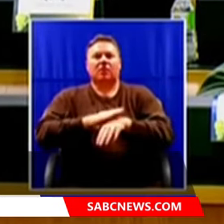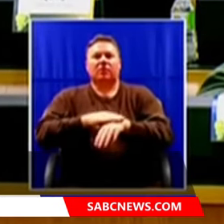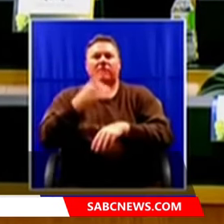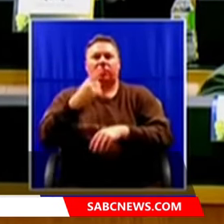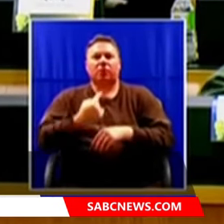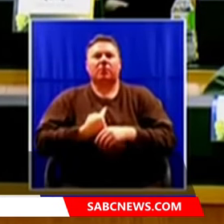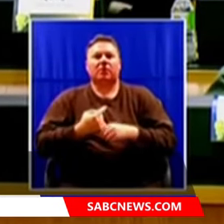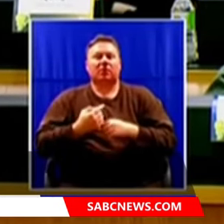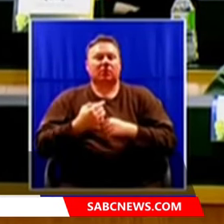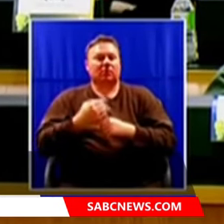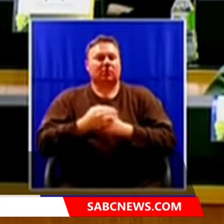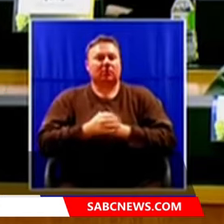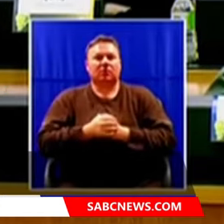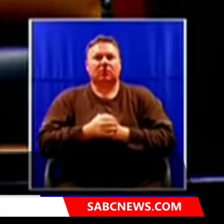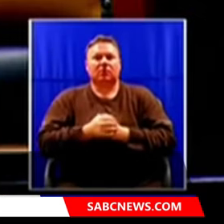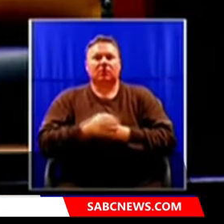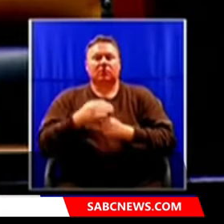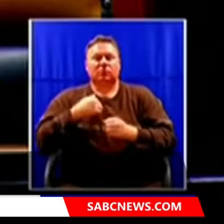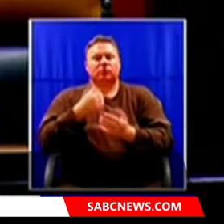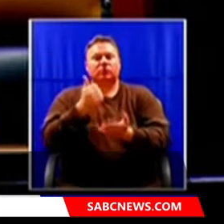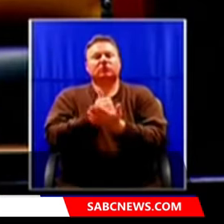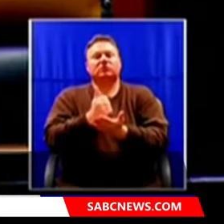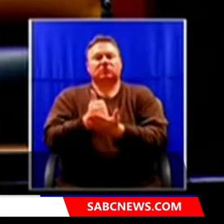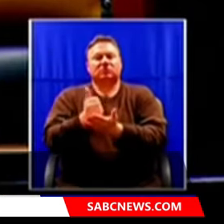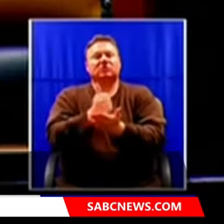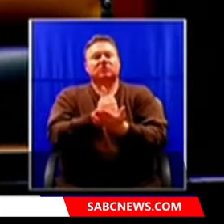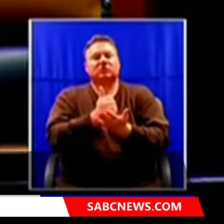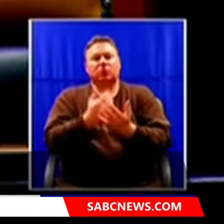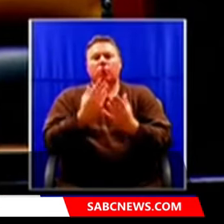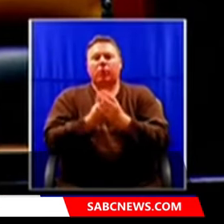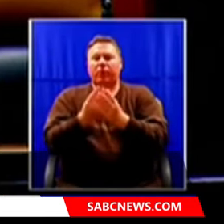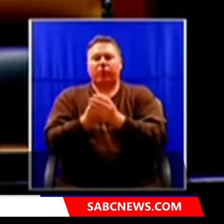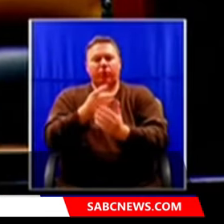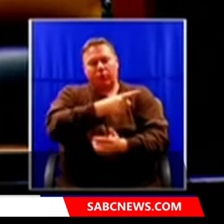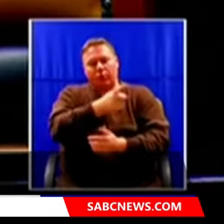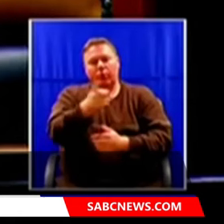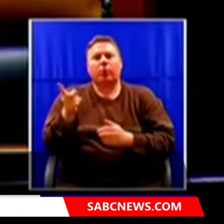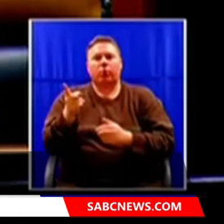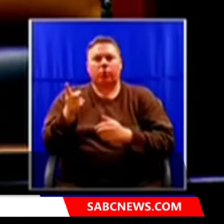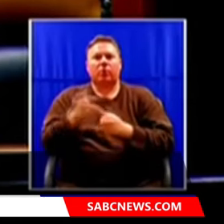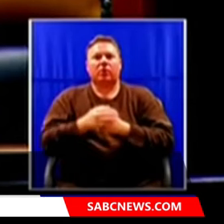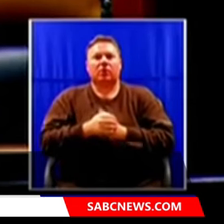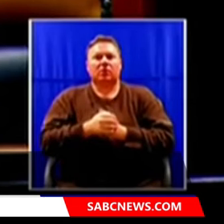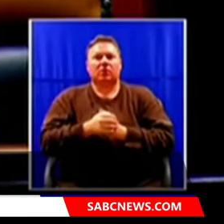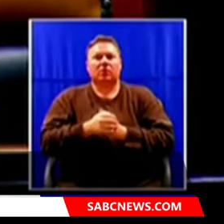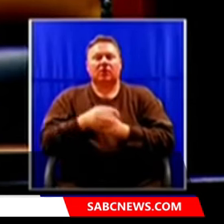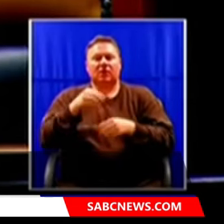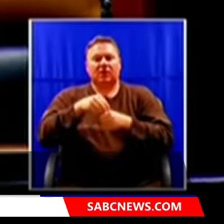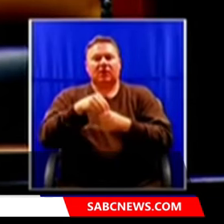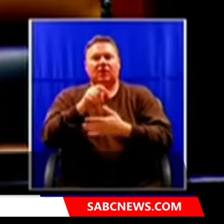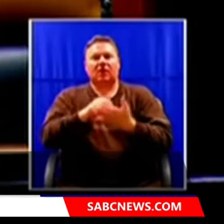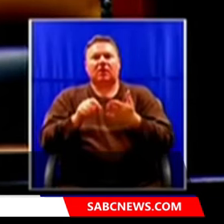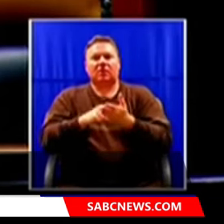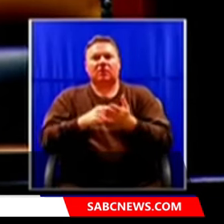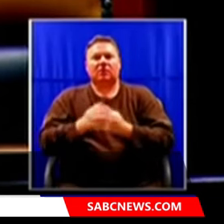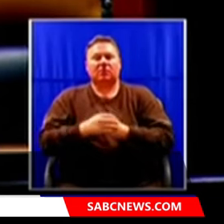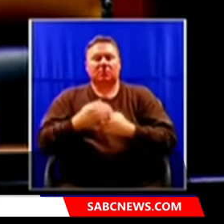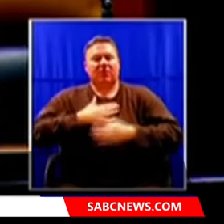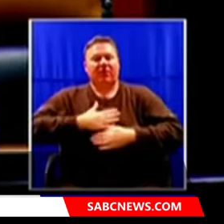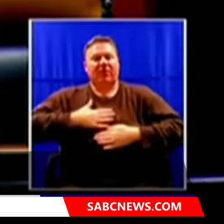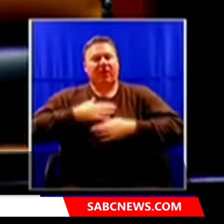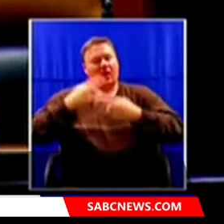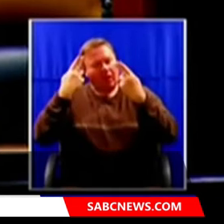amongst you in those benches during the proceedings and the elections, I sincerely felt humbled to have